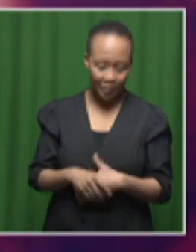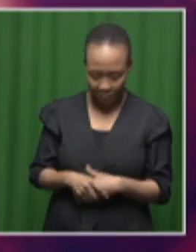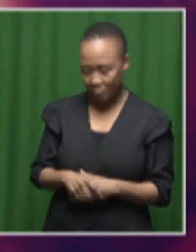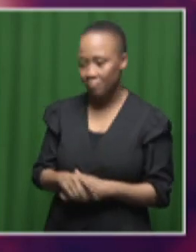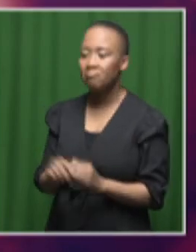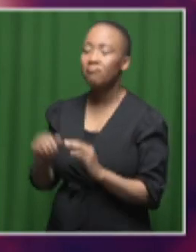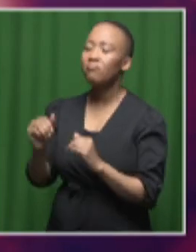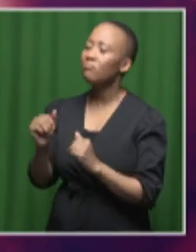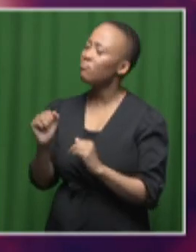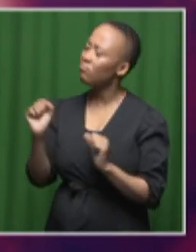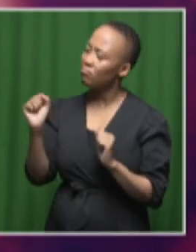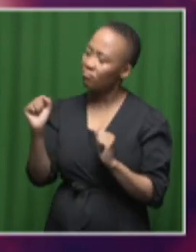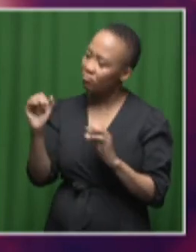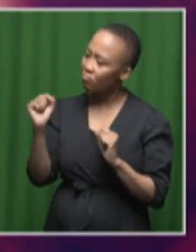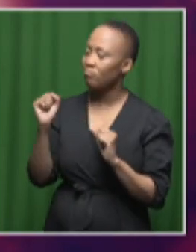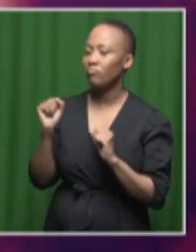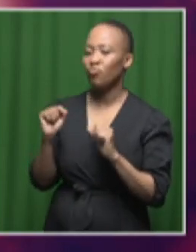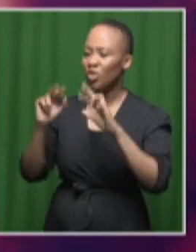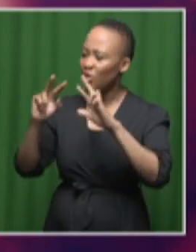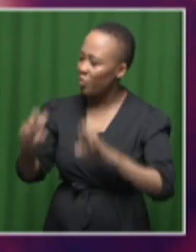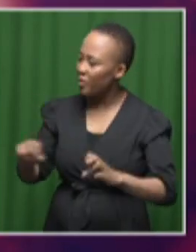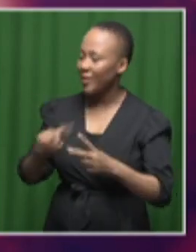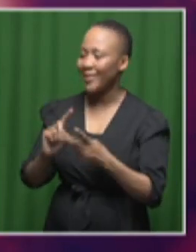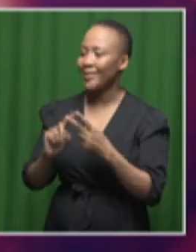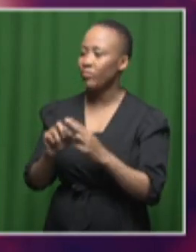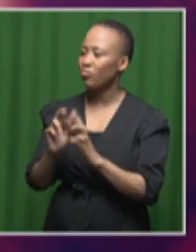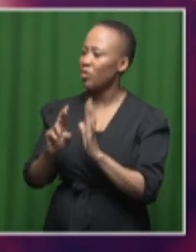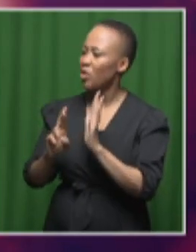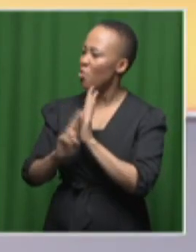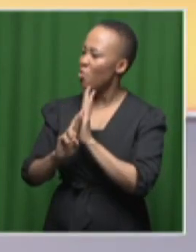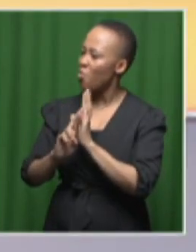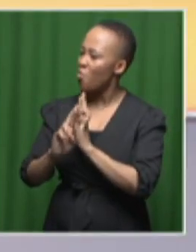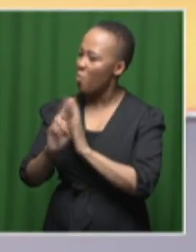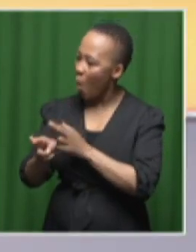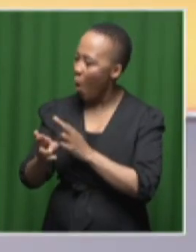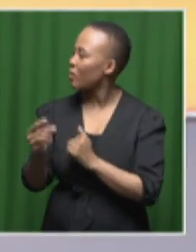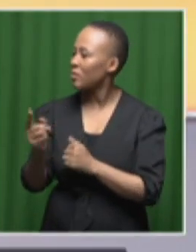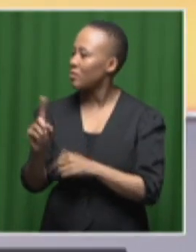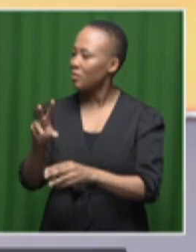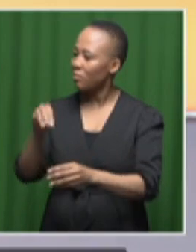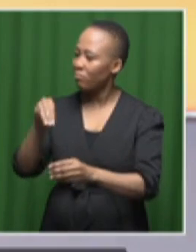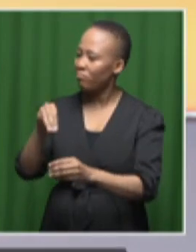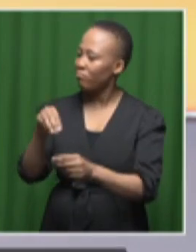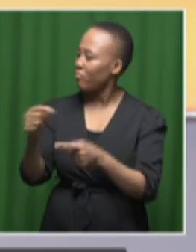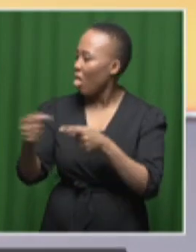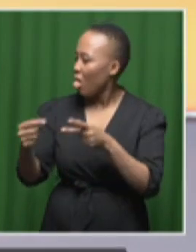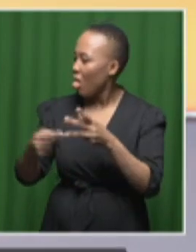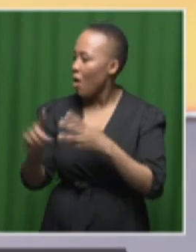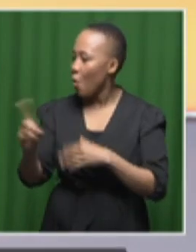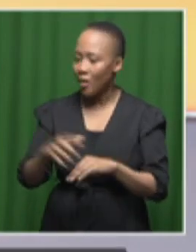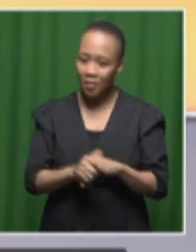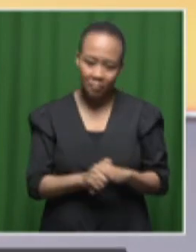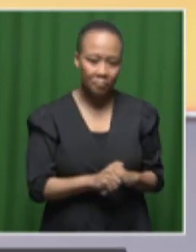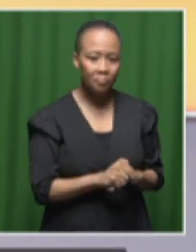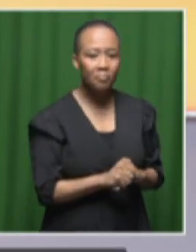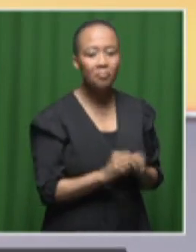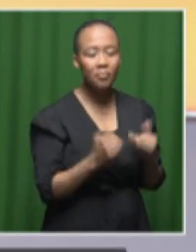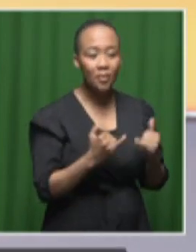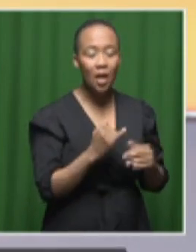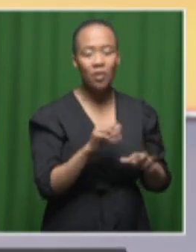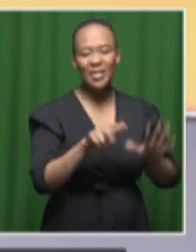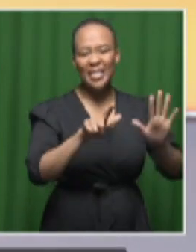about, this research and this report. What does it entail? Absolutely. So the GenNext survey has actually been around for 17 plus years